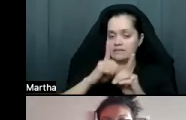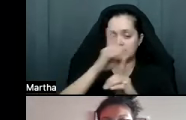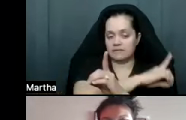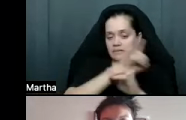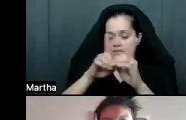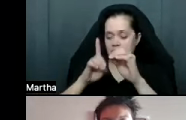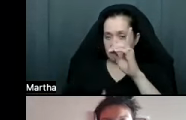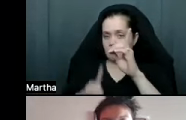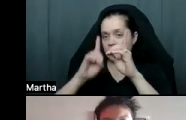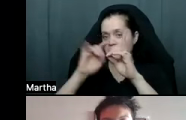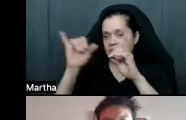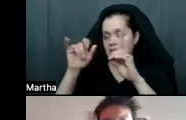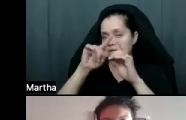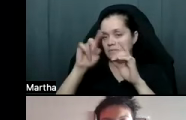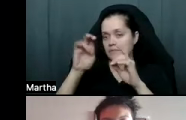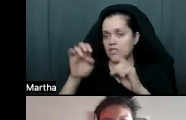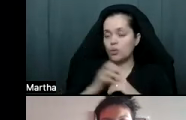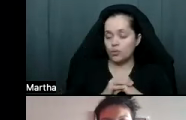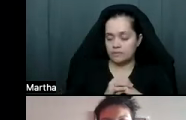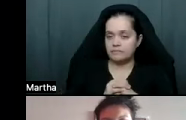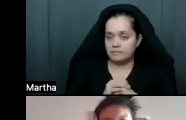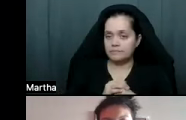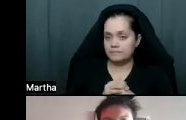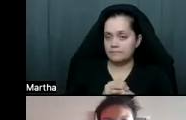you'd be in the same zone or circle.